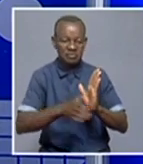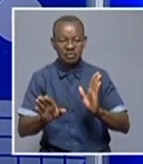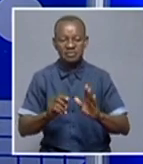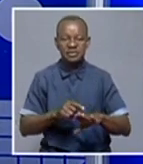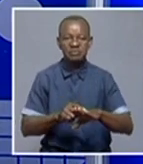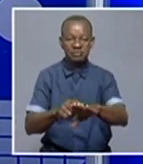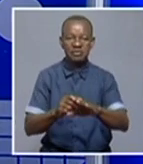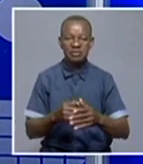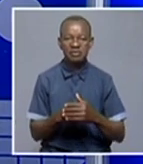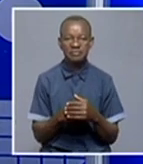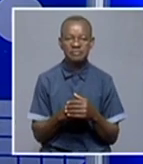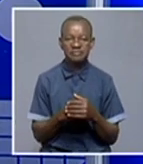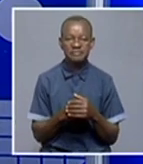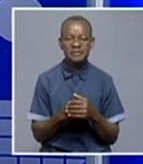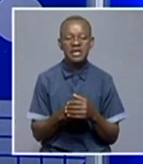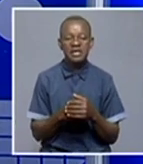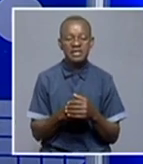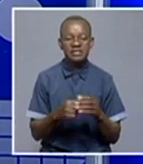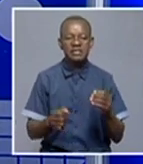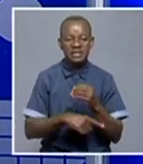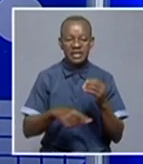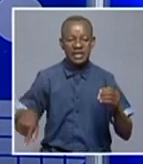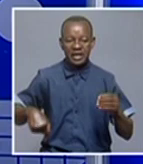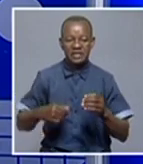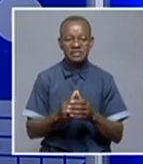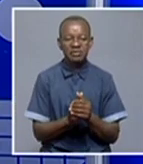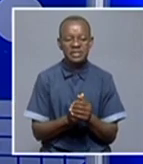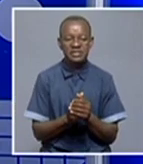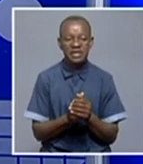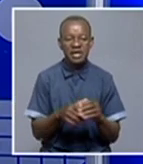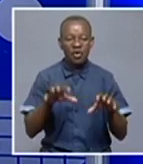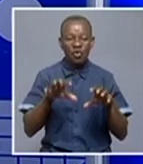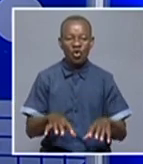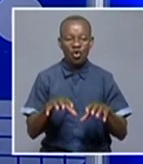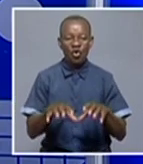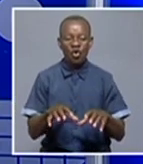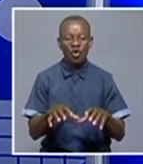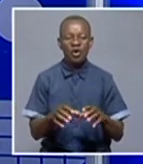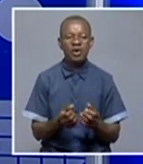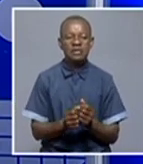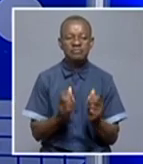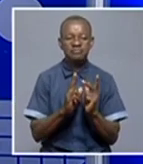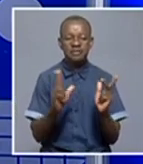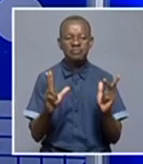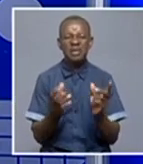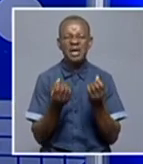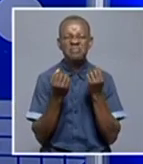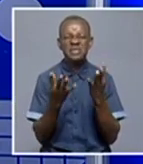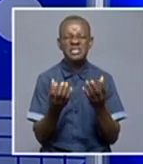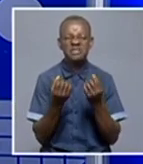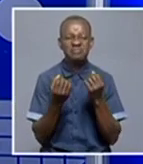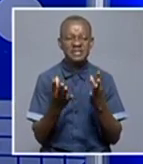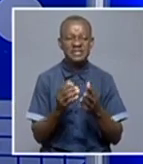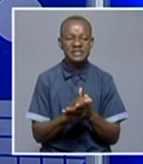population. Now, those finding themselves in the northern Kivu province excluded, do you